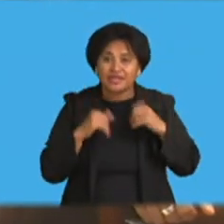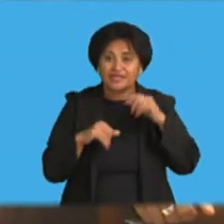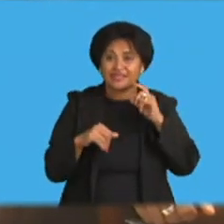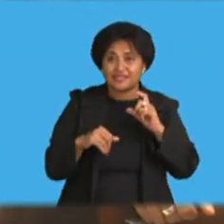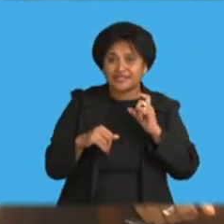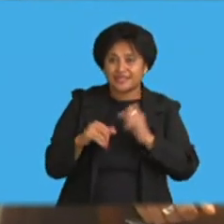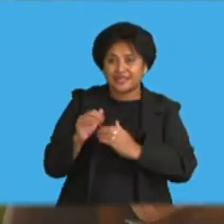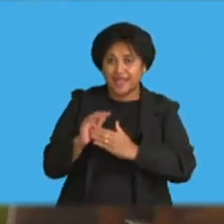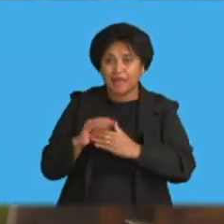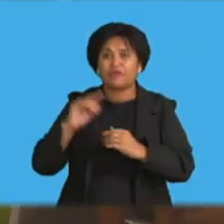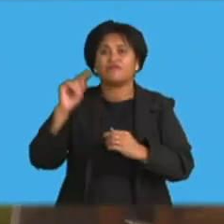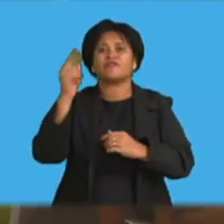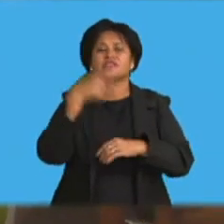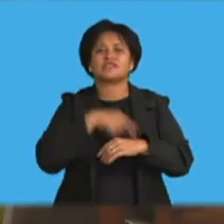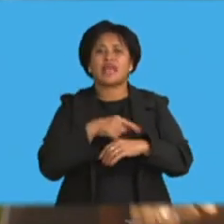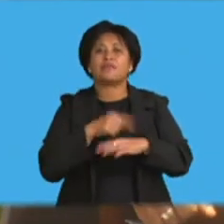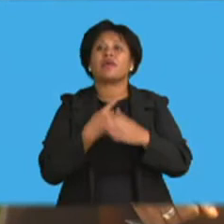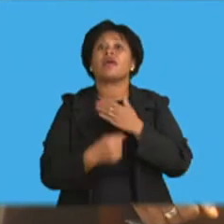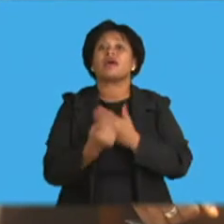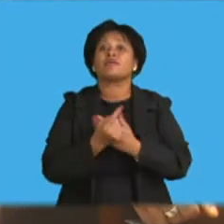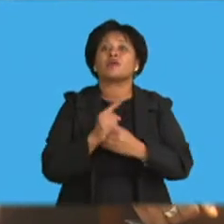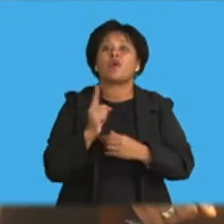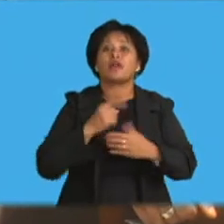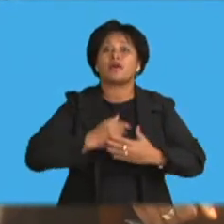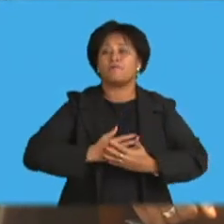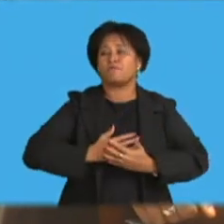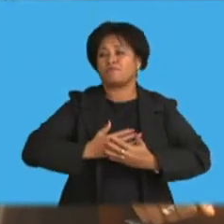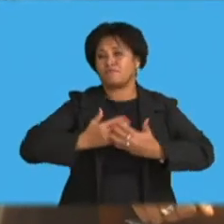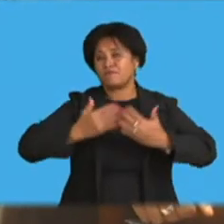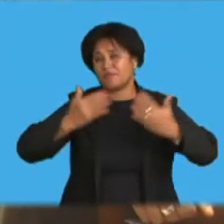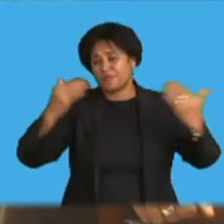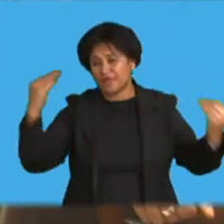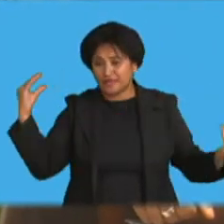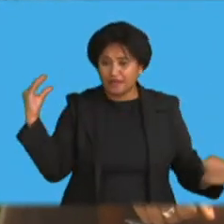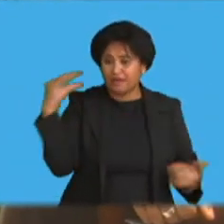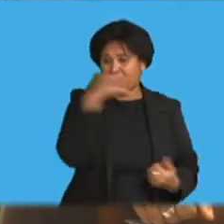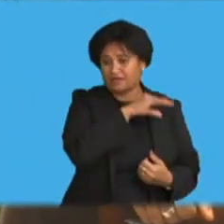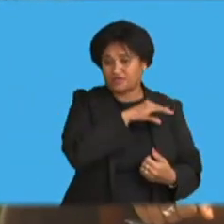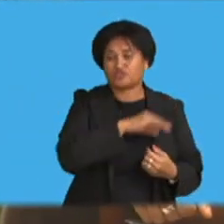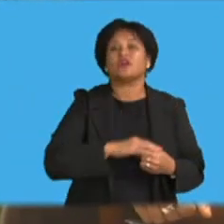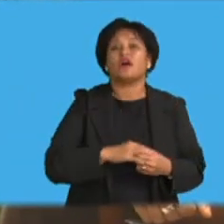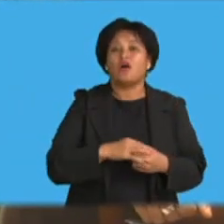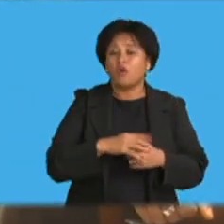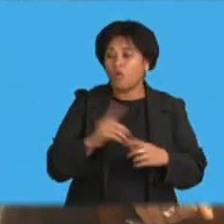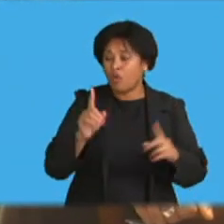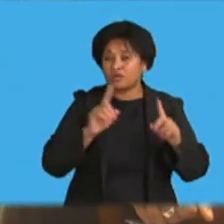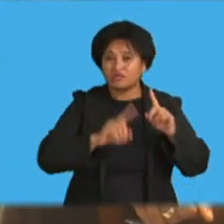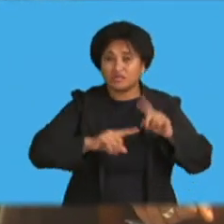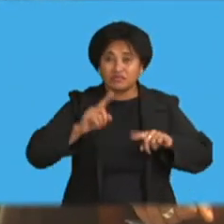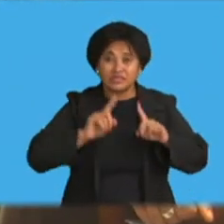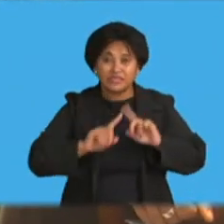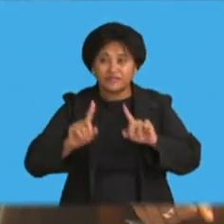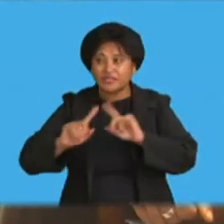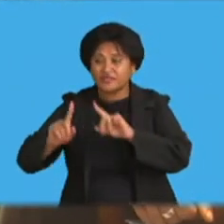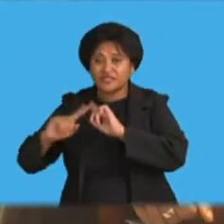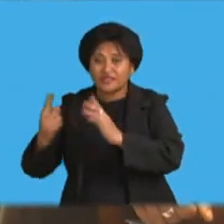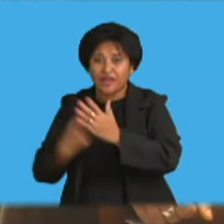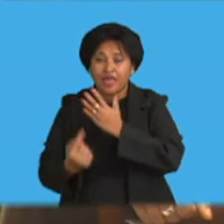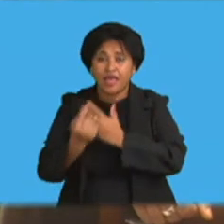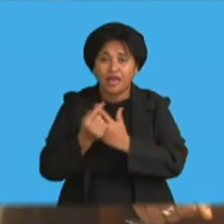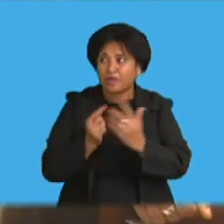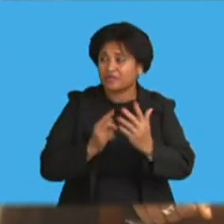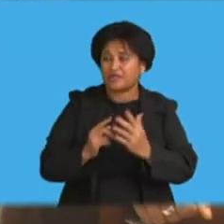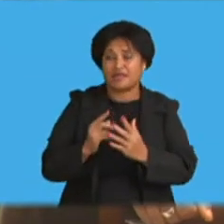Commonwealth's first ever Big Lunch, a series of community-focused events that are being held throughout the Commonwealth in